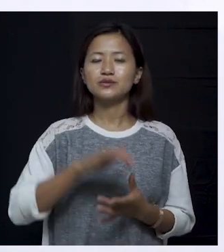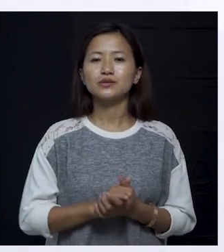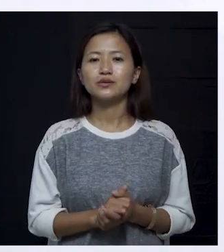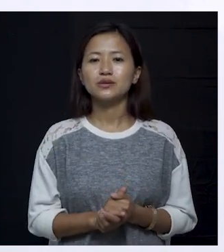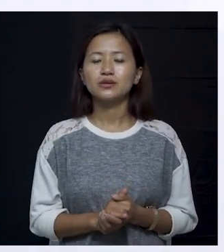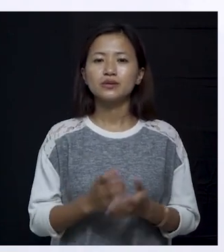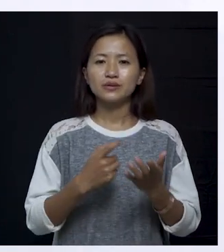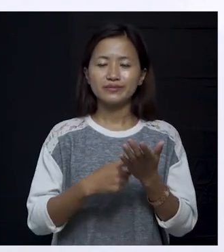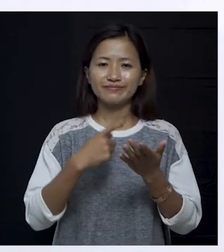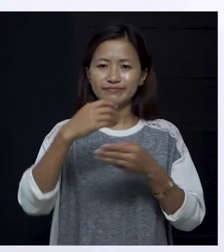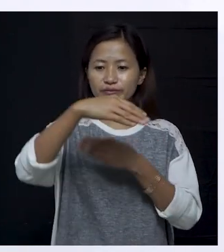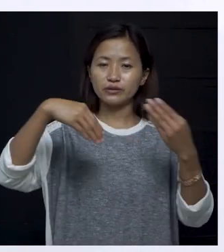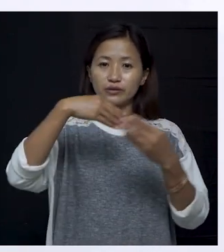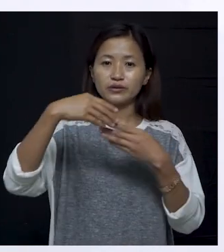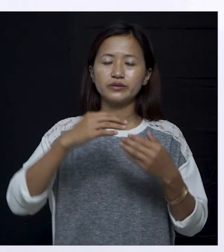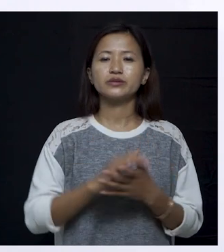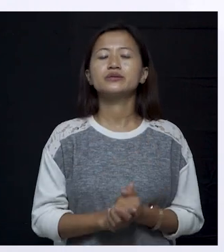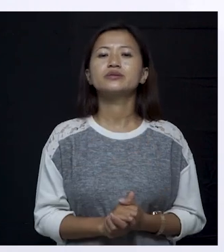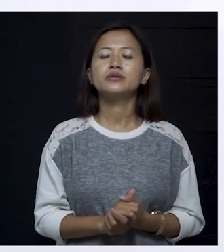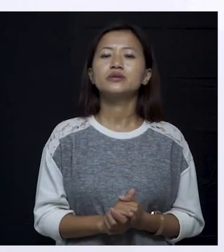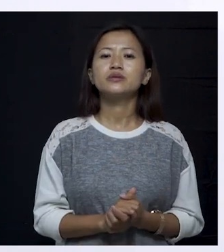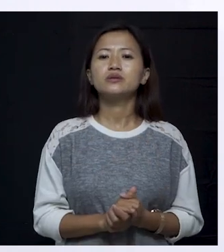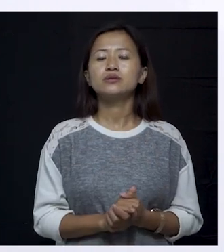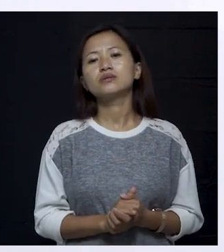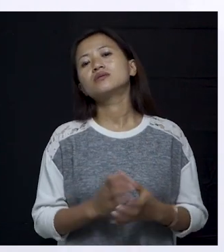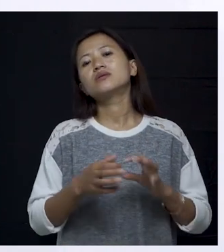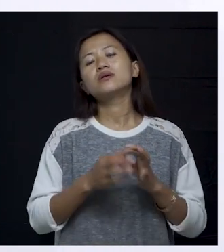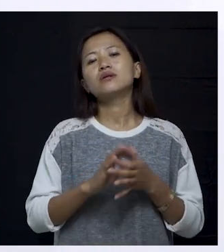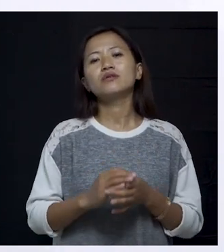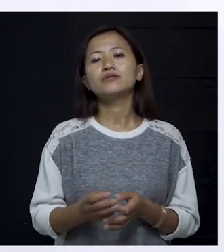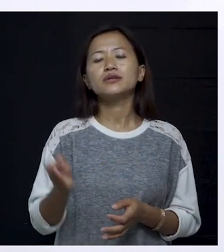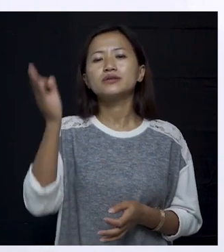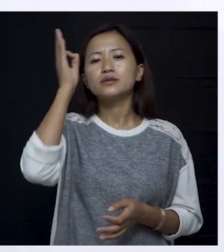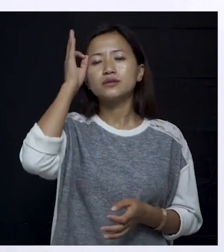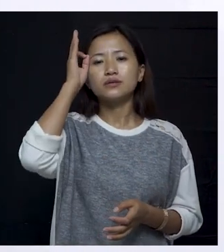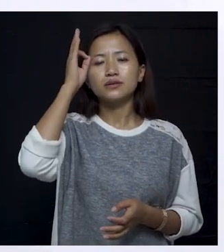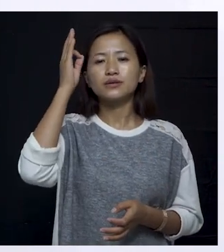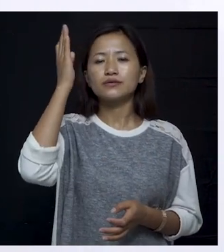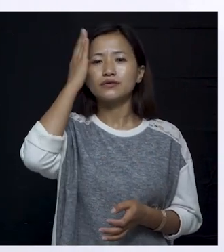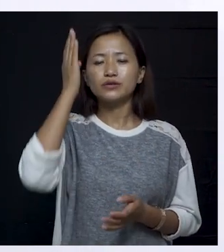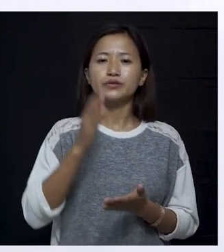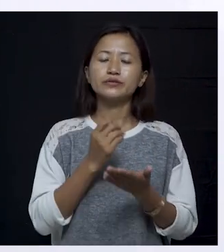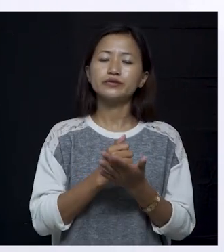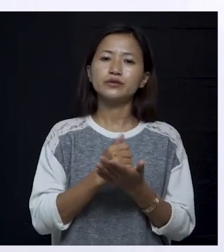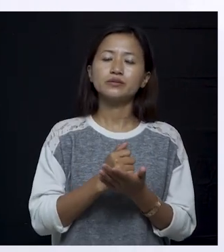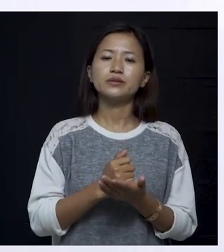this relationship, okay? The relationship of fundamental rights and